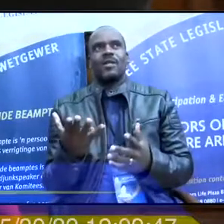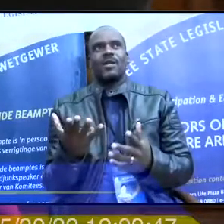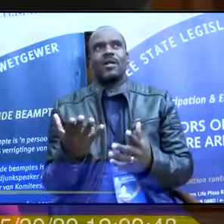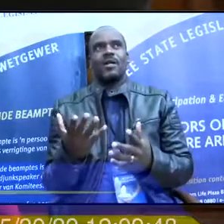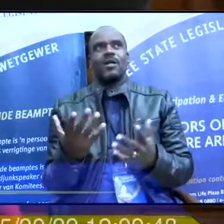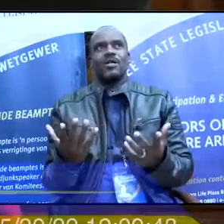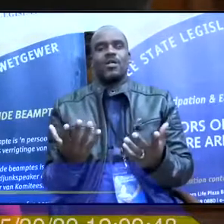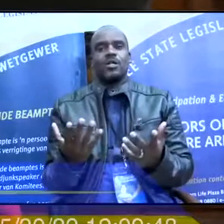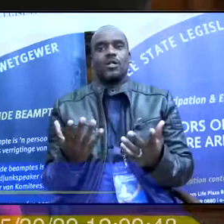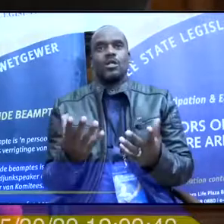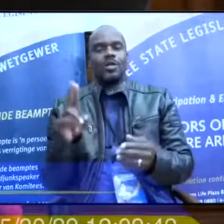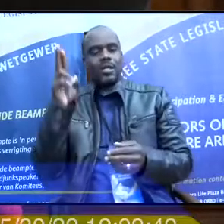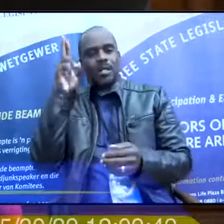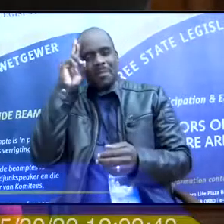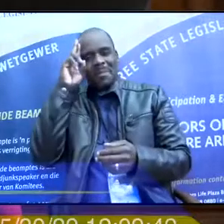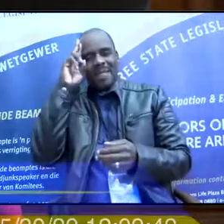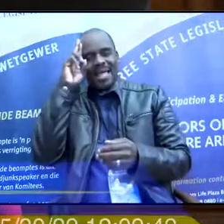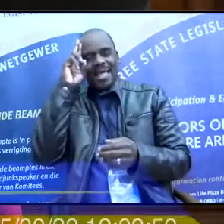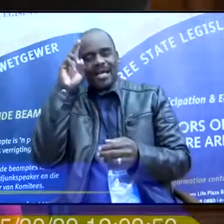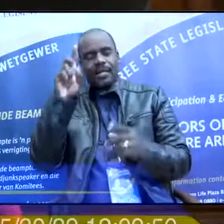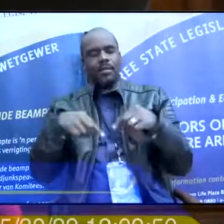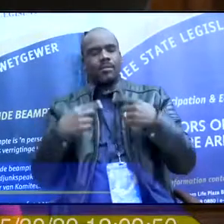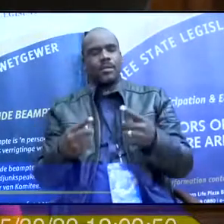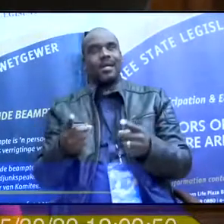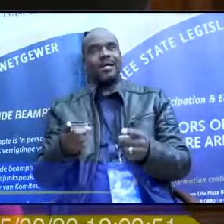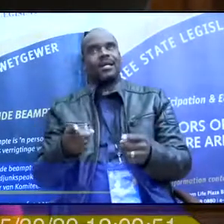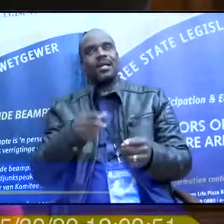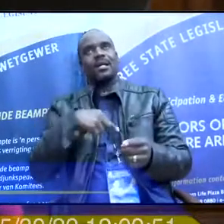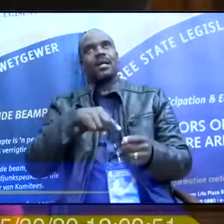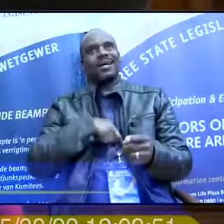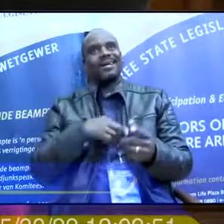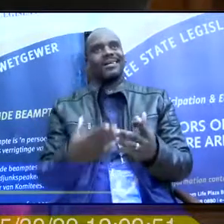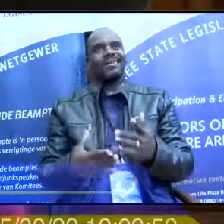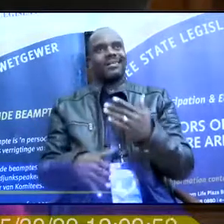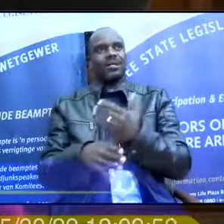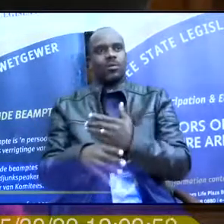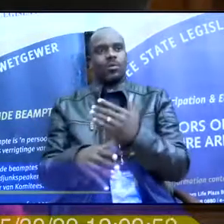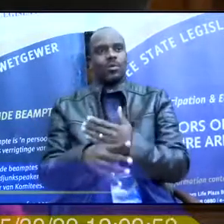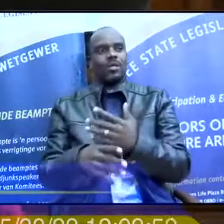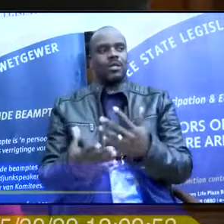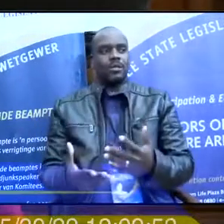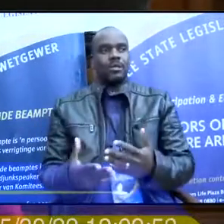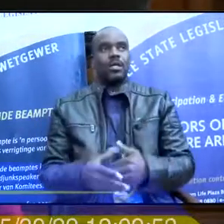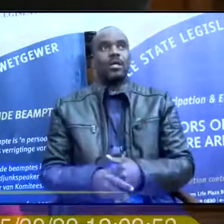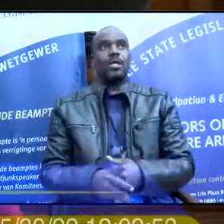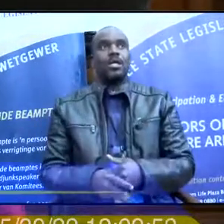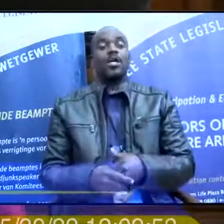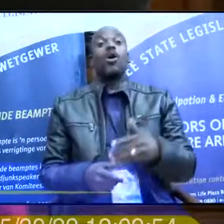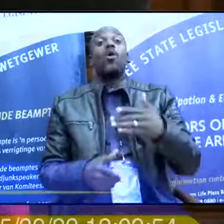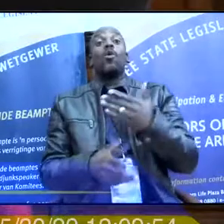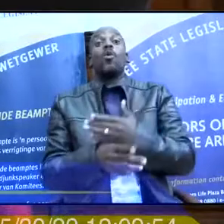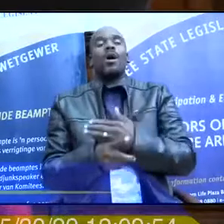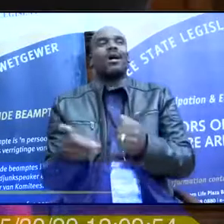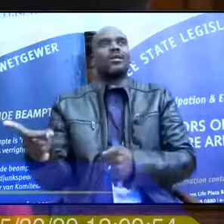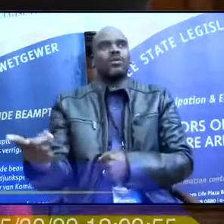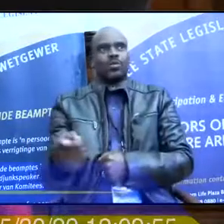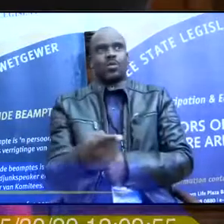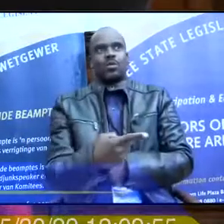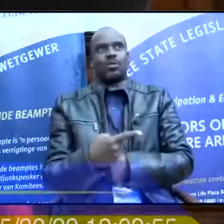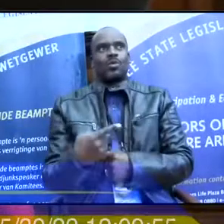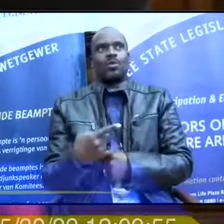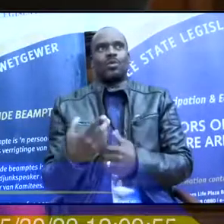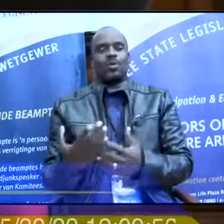don't want to accept to the demands of workers and the conditions of workers generally are being driven